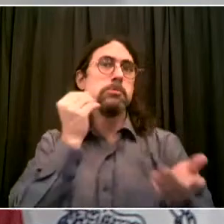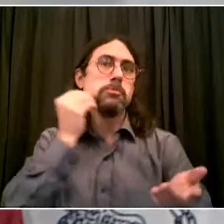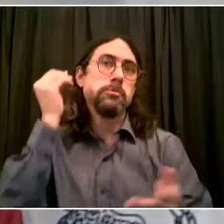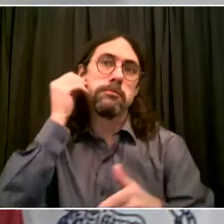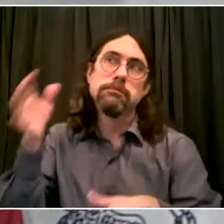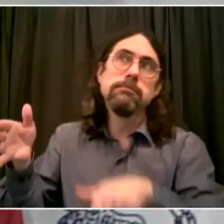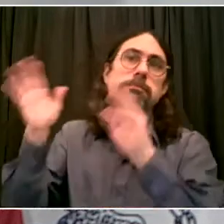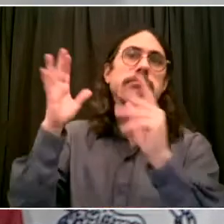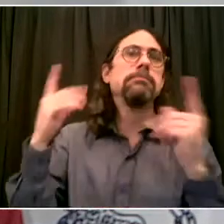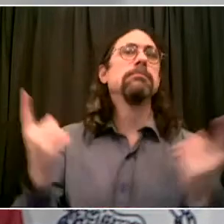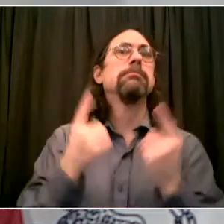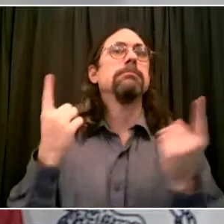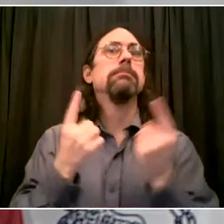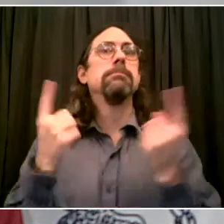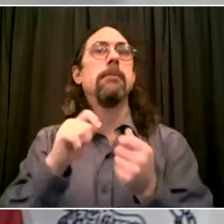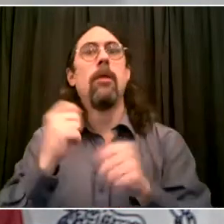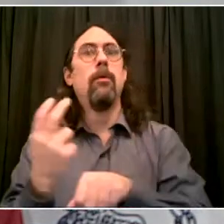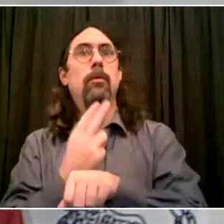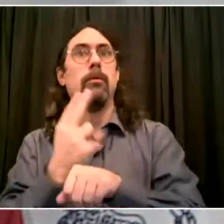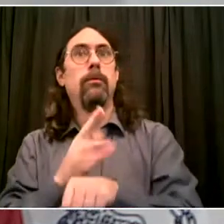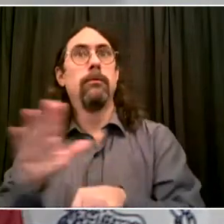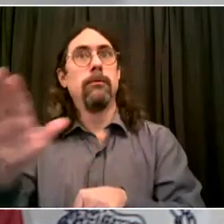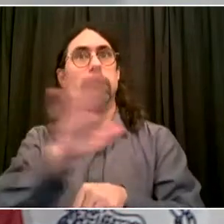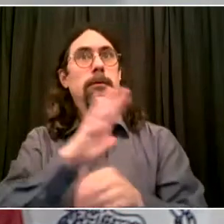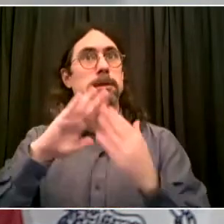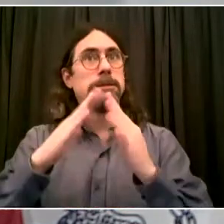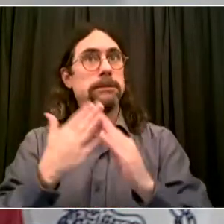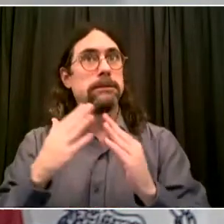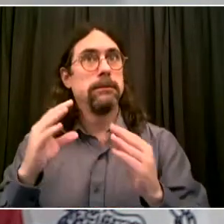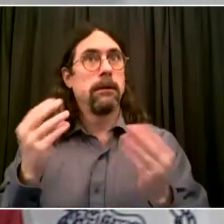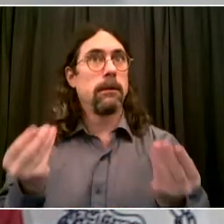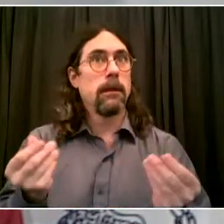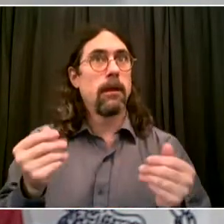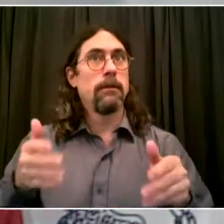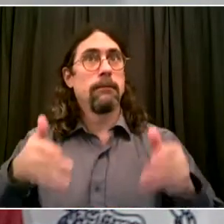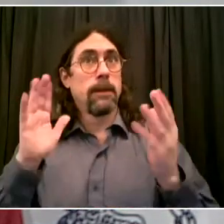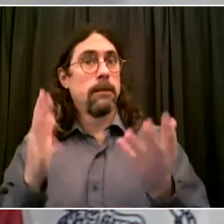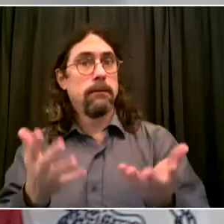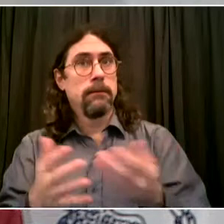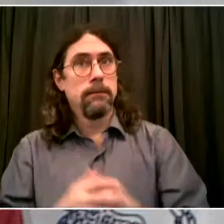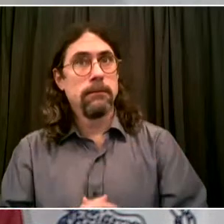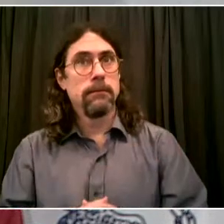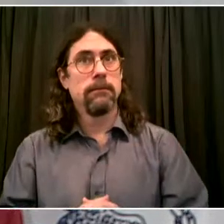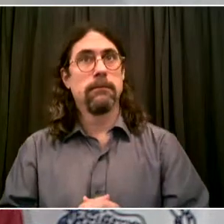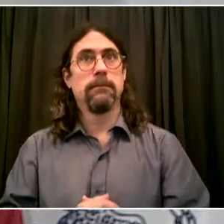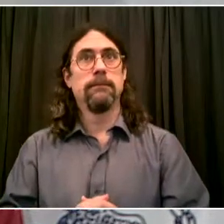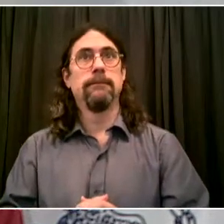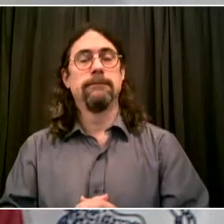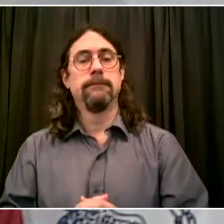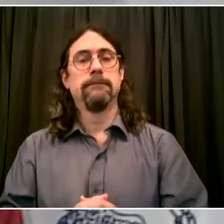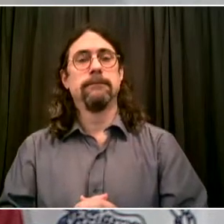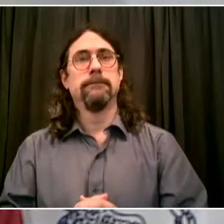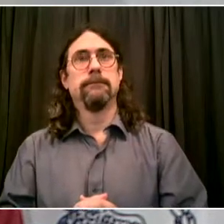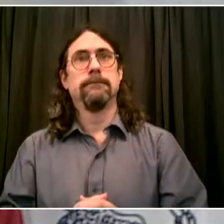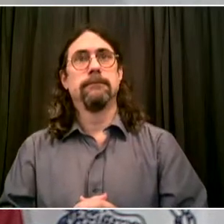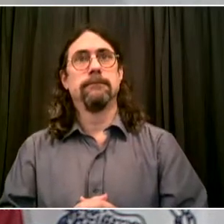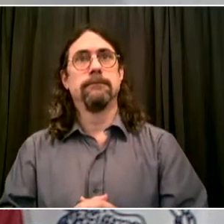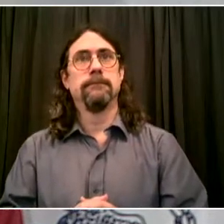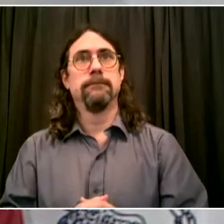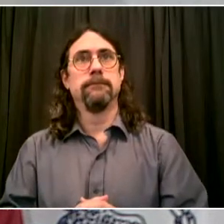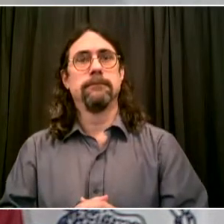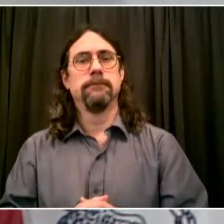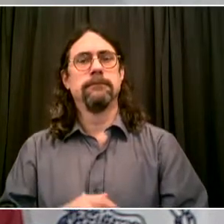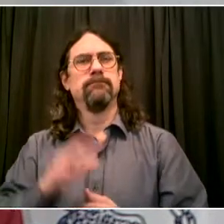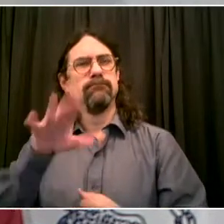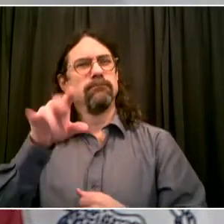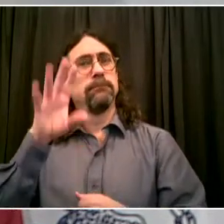get a hotel room for free. We're going to continue that so long as we're in the COVID crisis. Second of all, I really do believe you're